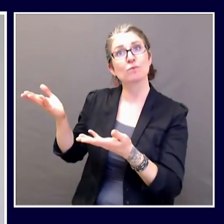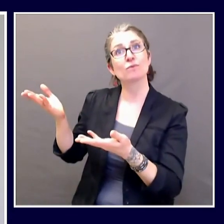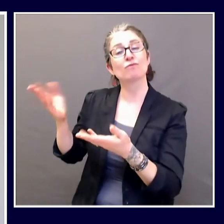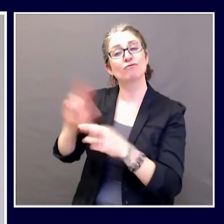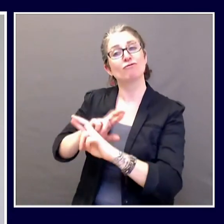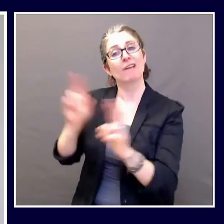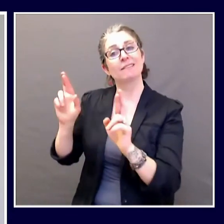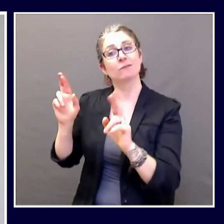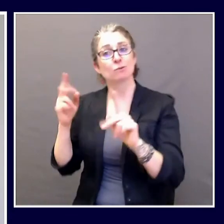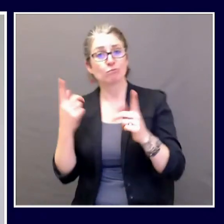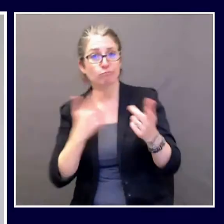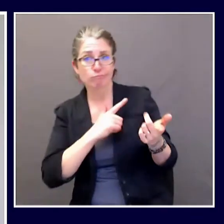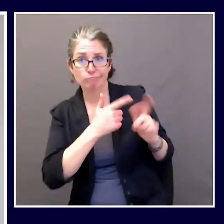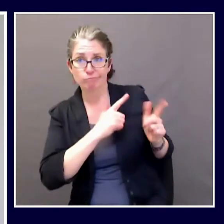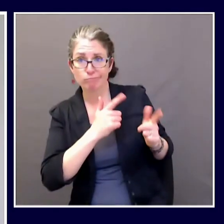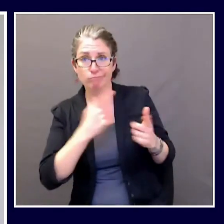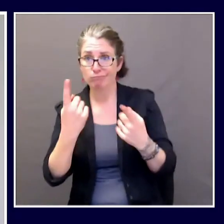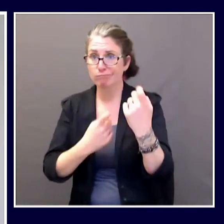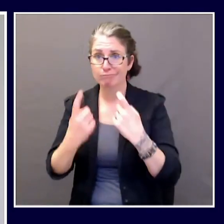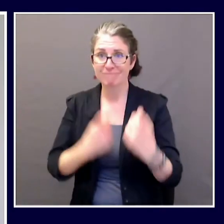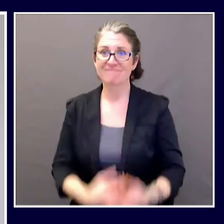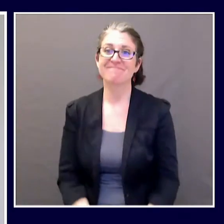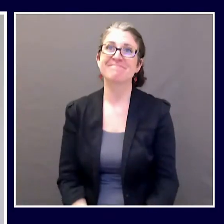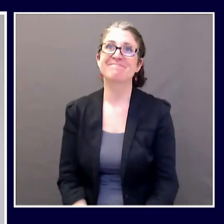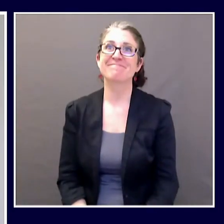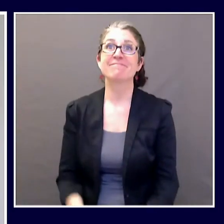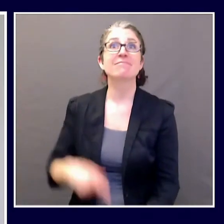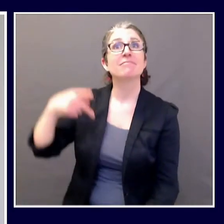today. The first question goes to Patrick Whittle.